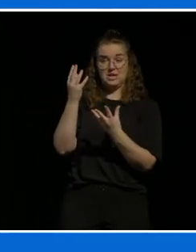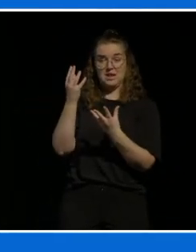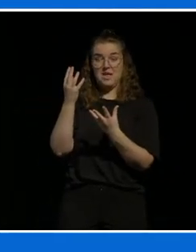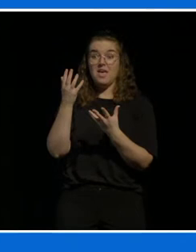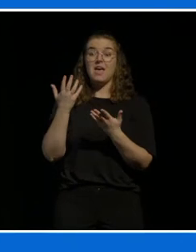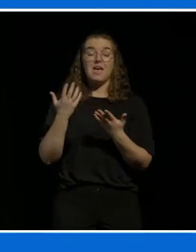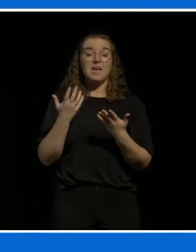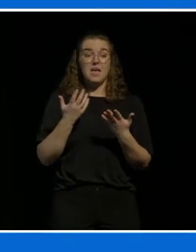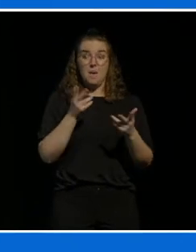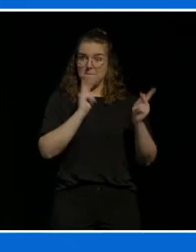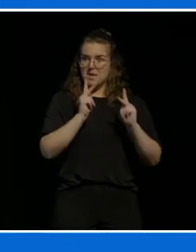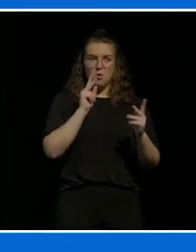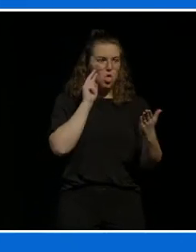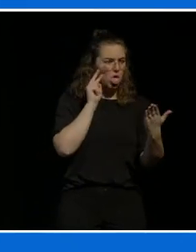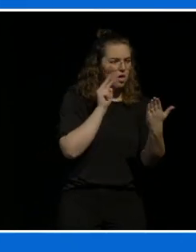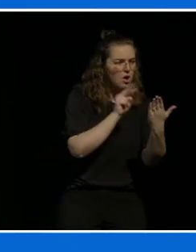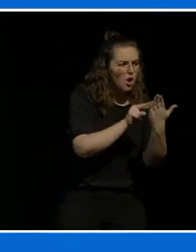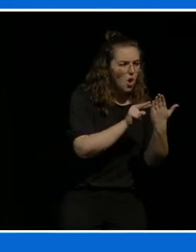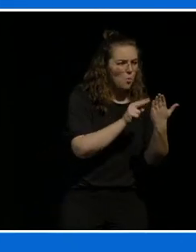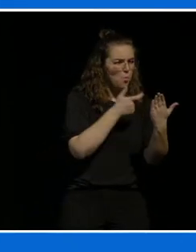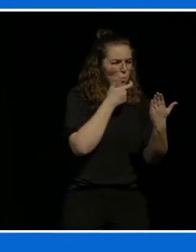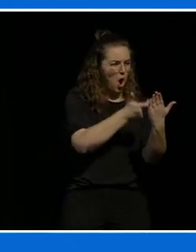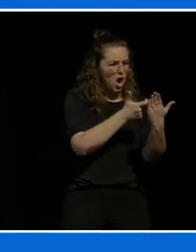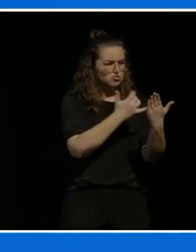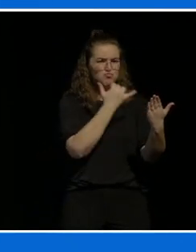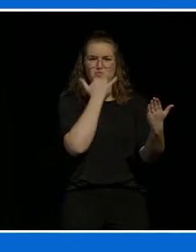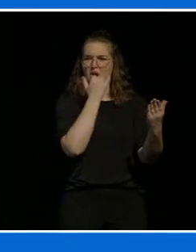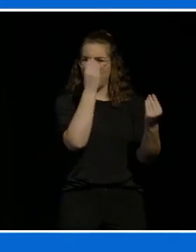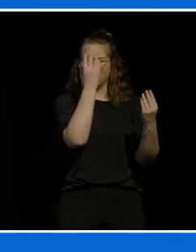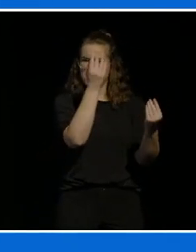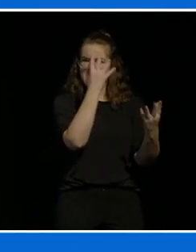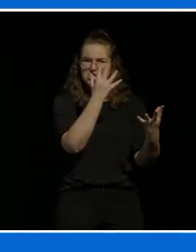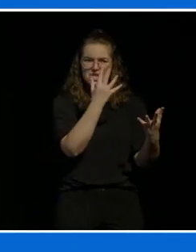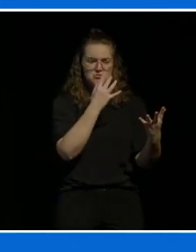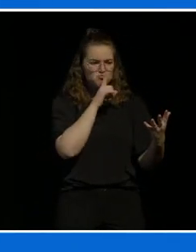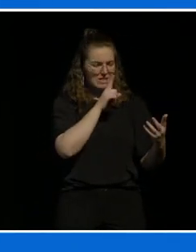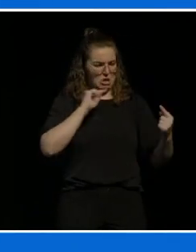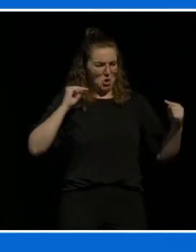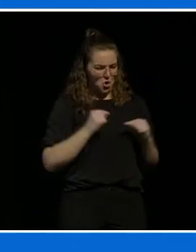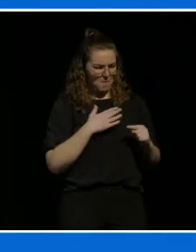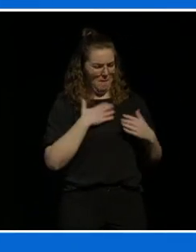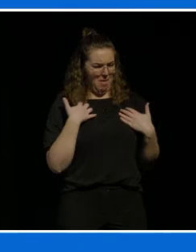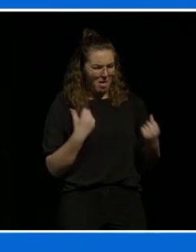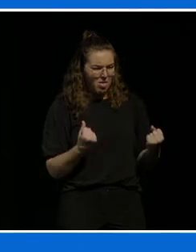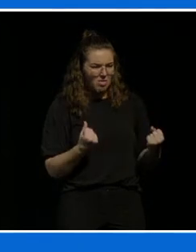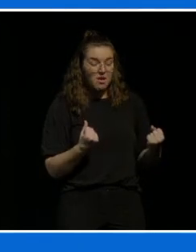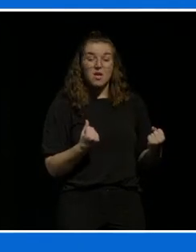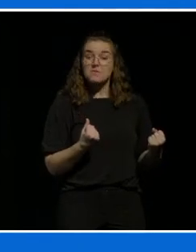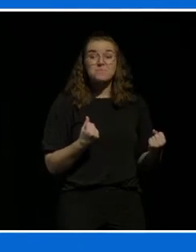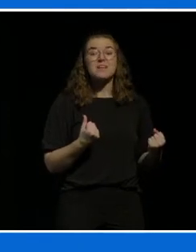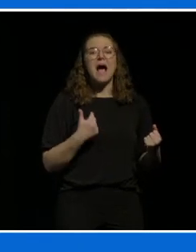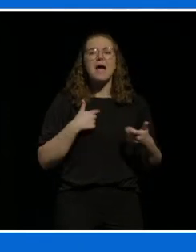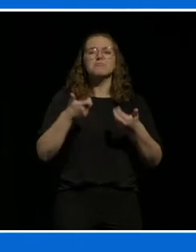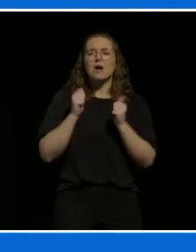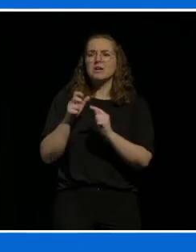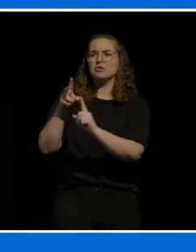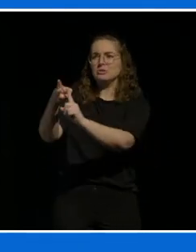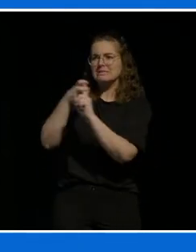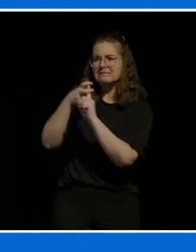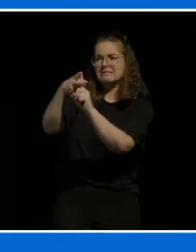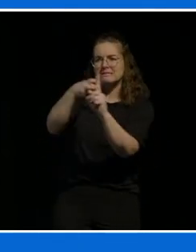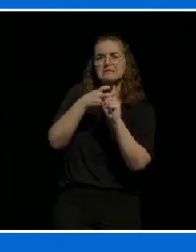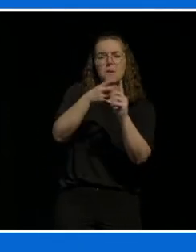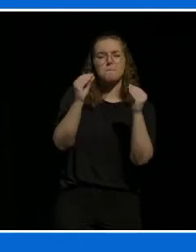you're saying, incorrect information that is harming people and their health. And so really, I think getting more physicians and people that are in the